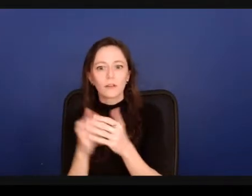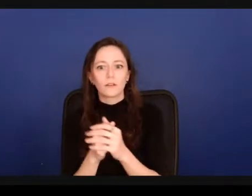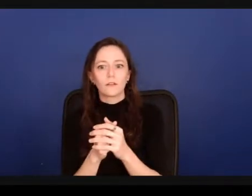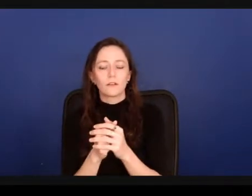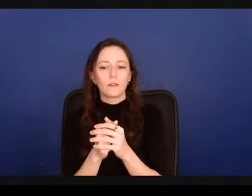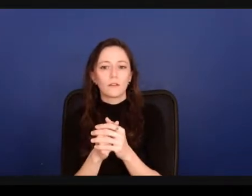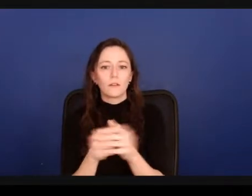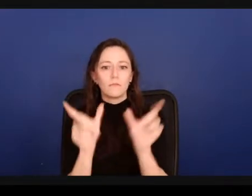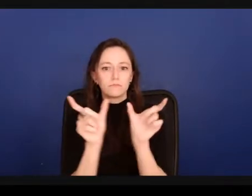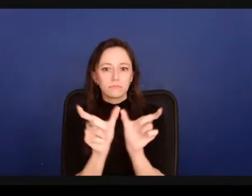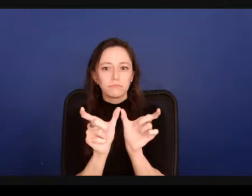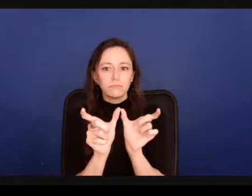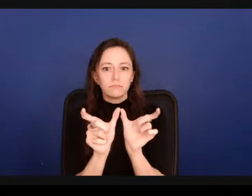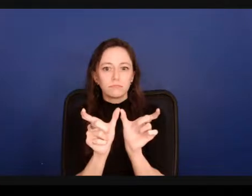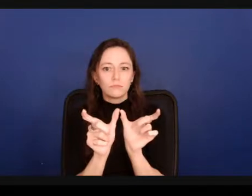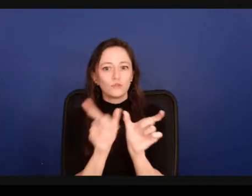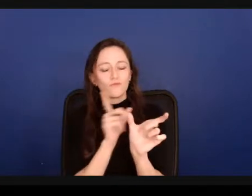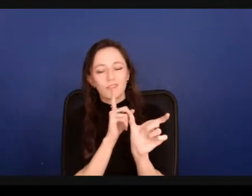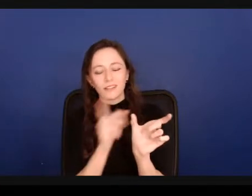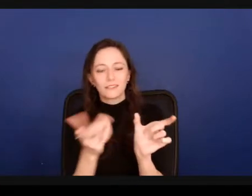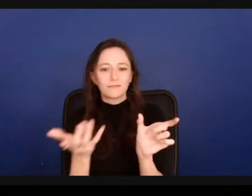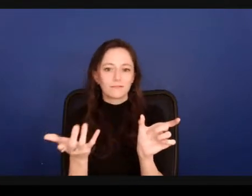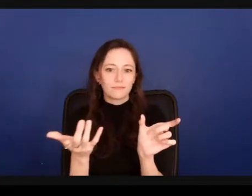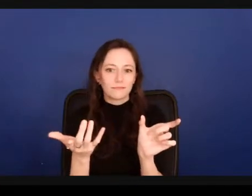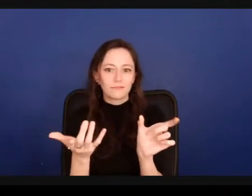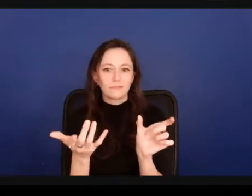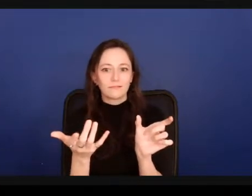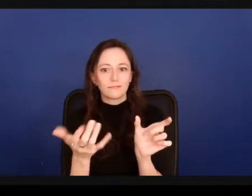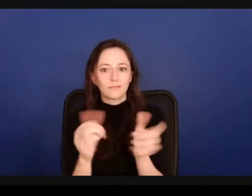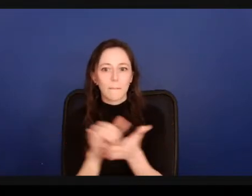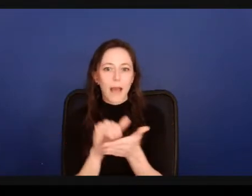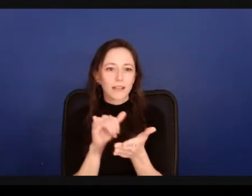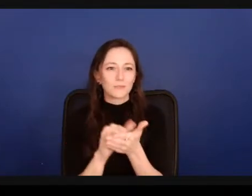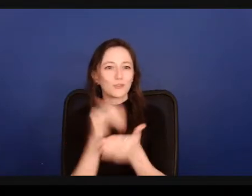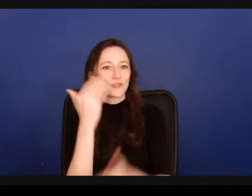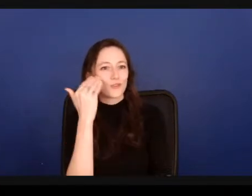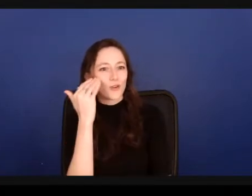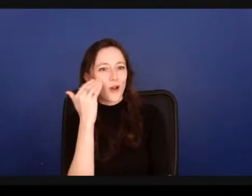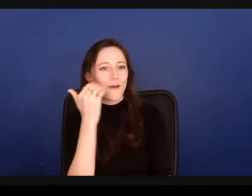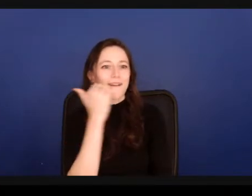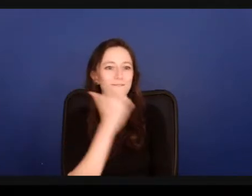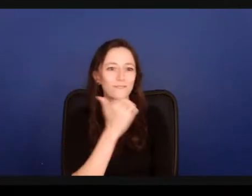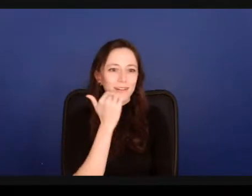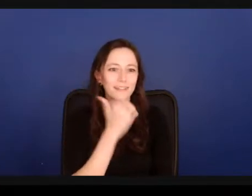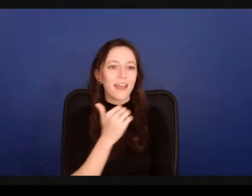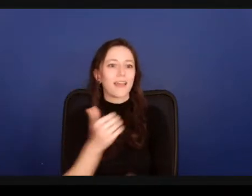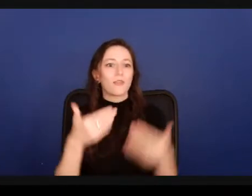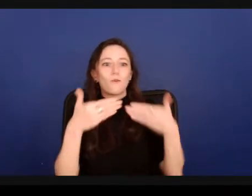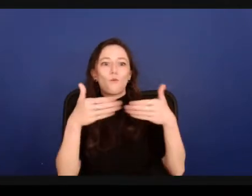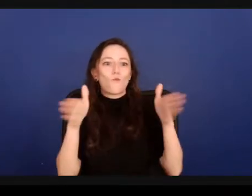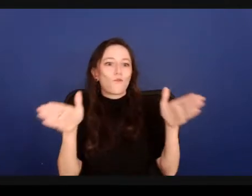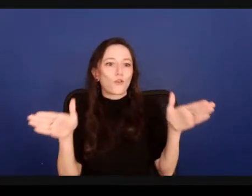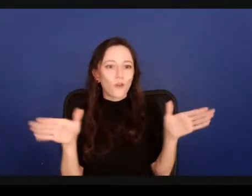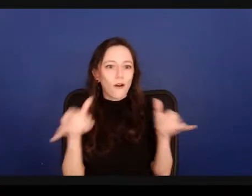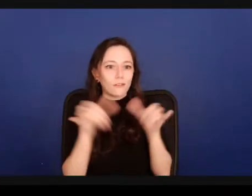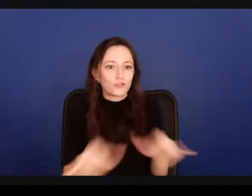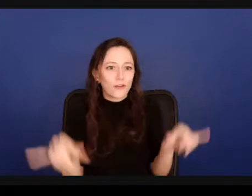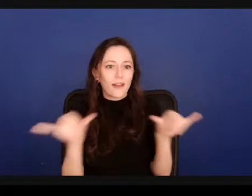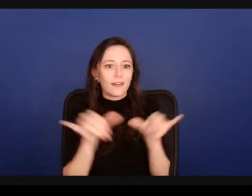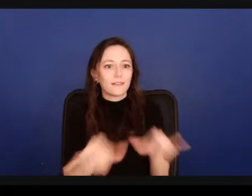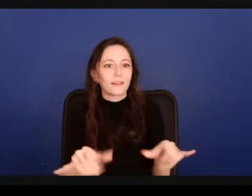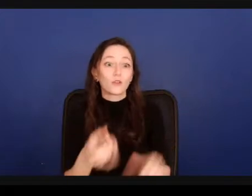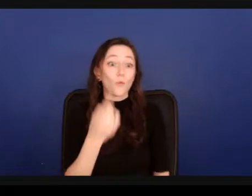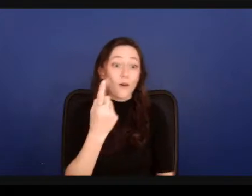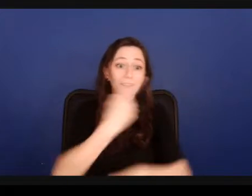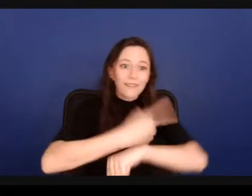it, make it really impossible from any one particular day to know what's happening on an overall trend. So if you look at one day and you say, oh, it's deflating, you